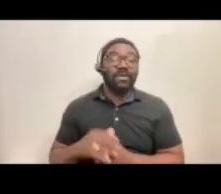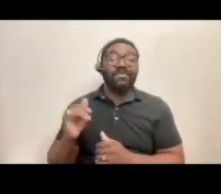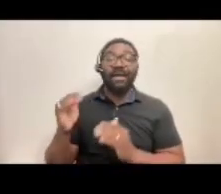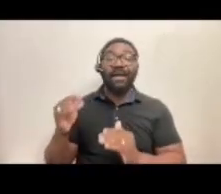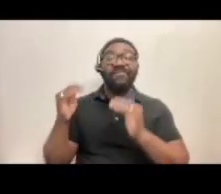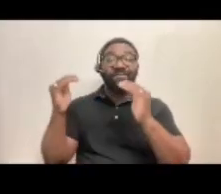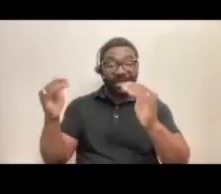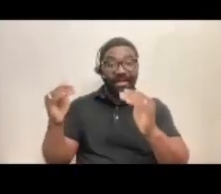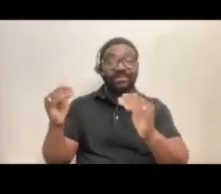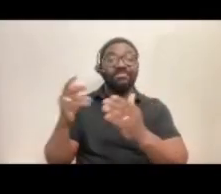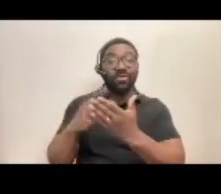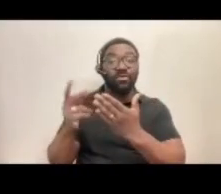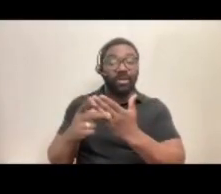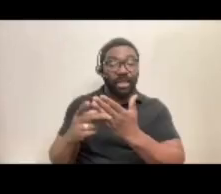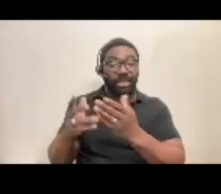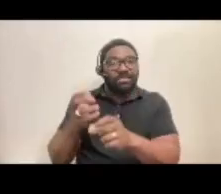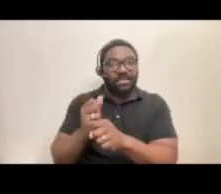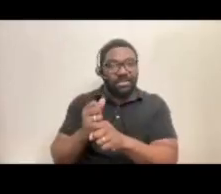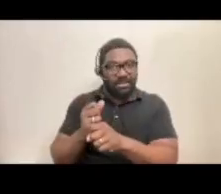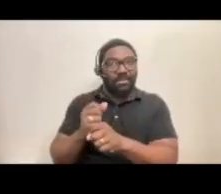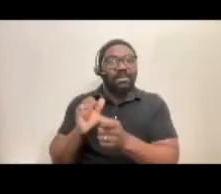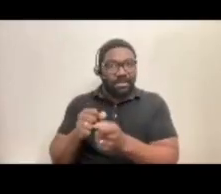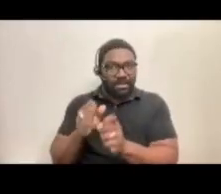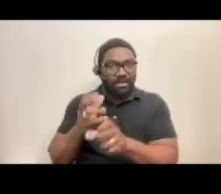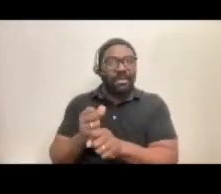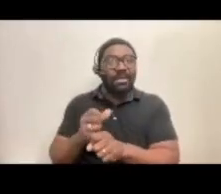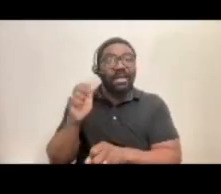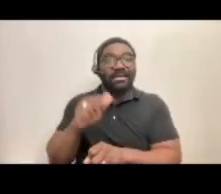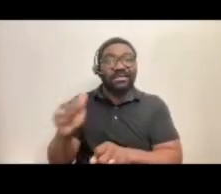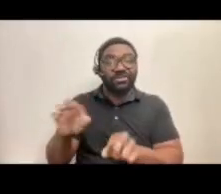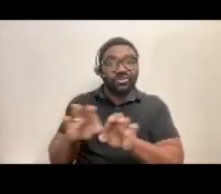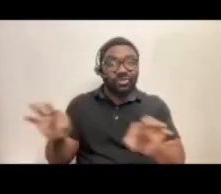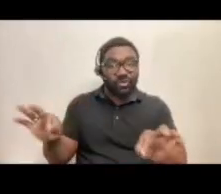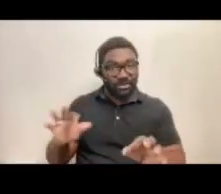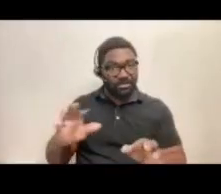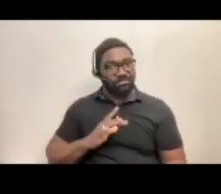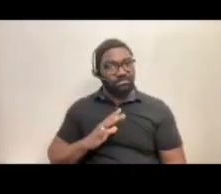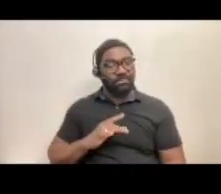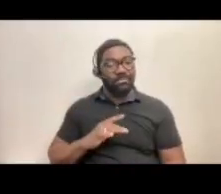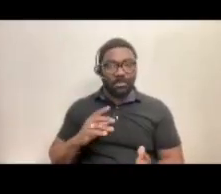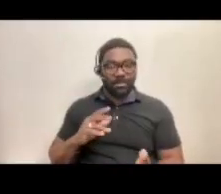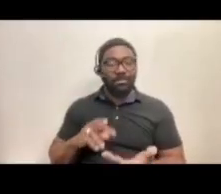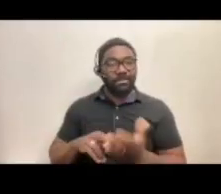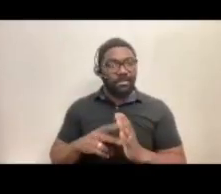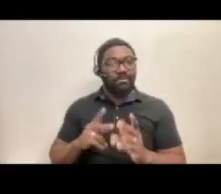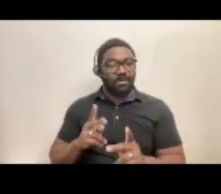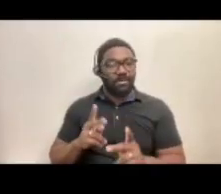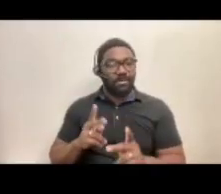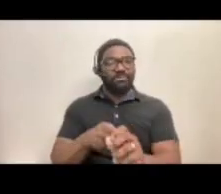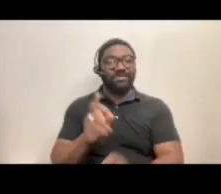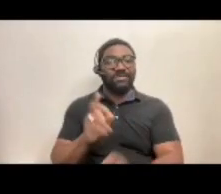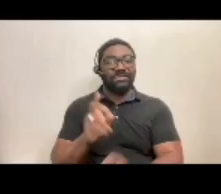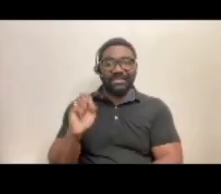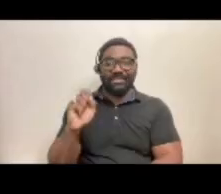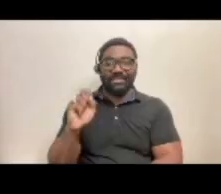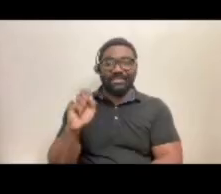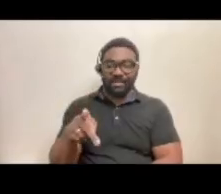associate's degree, creating a meaningful career pathway for folks entering the DSP